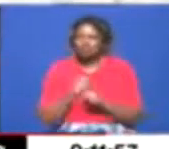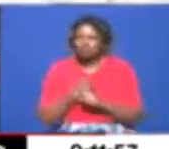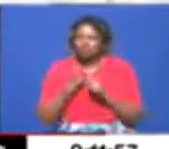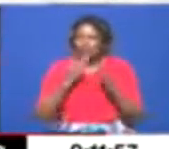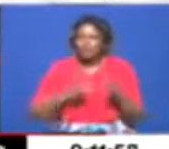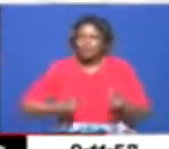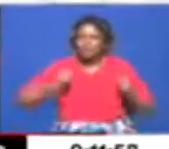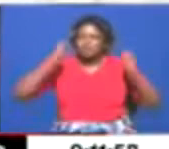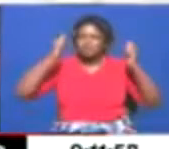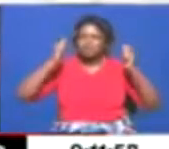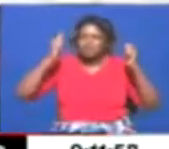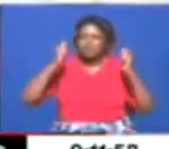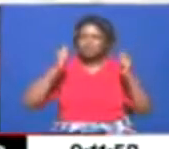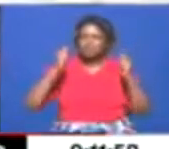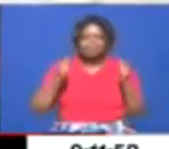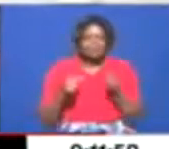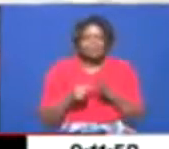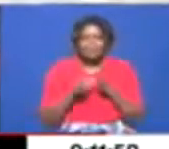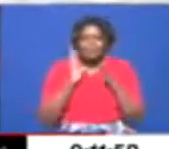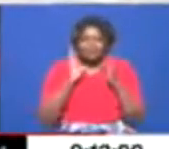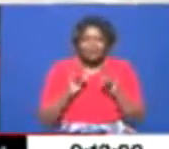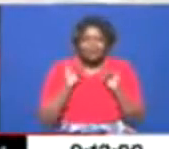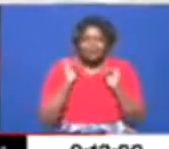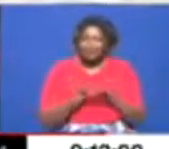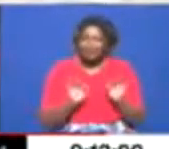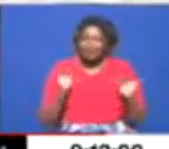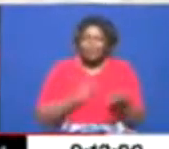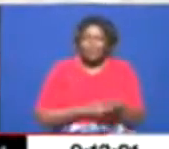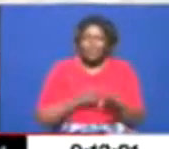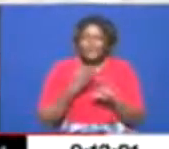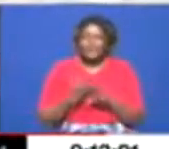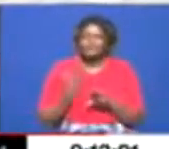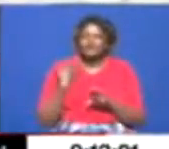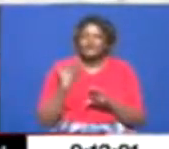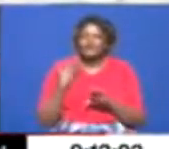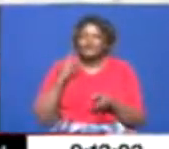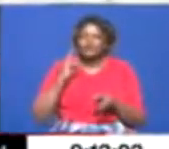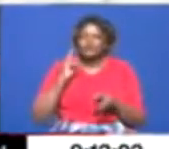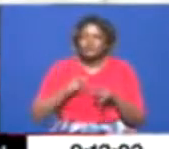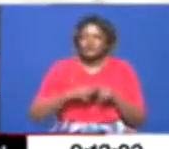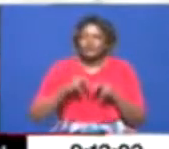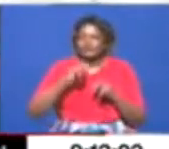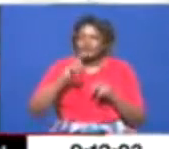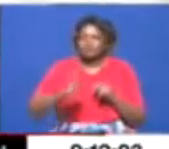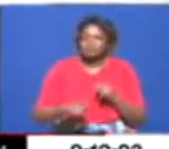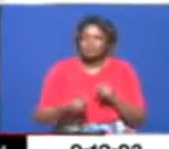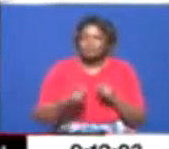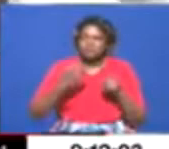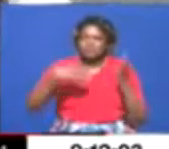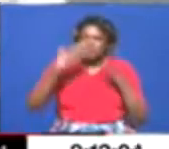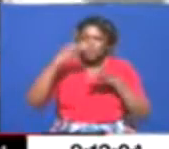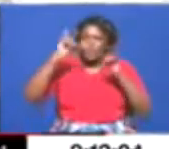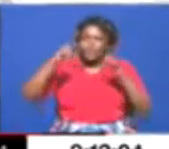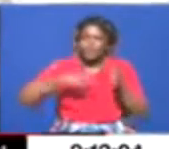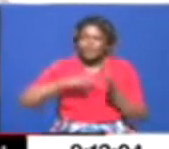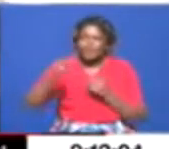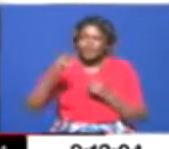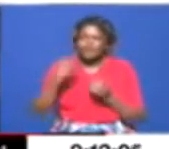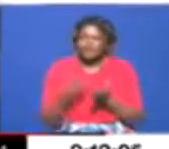been repeating itself for quite long. Before you sit for exams in this university, you have to pay